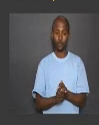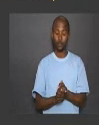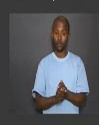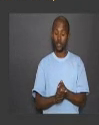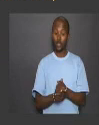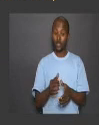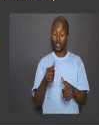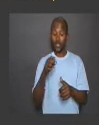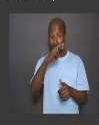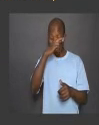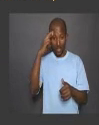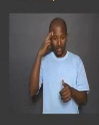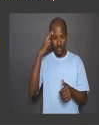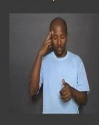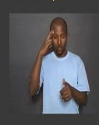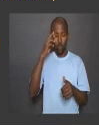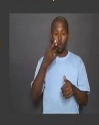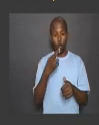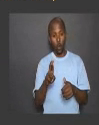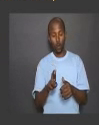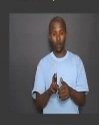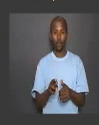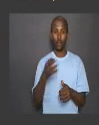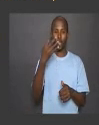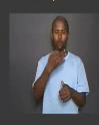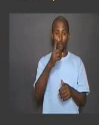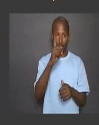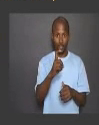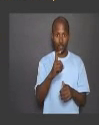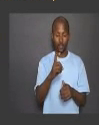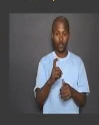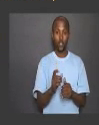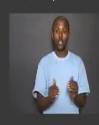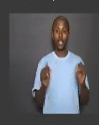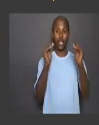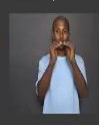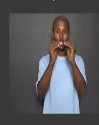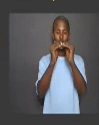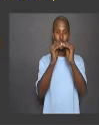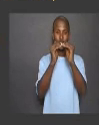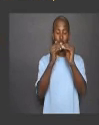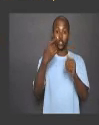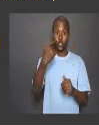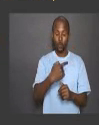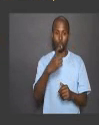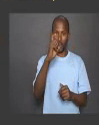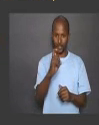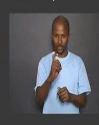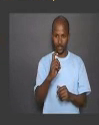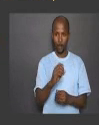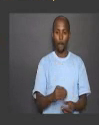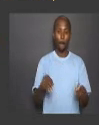Either this is the case, or f of x equals g of